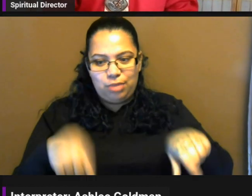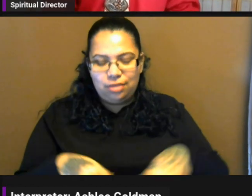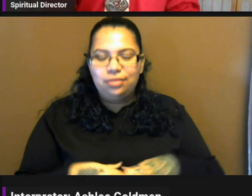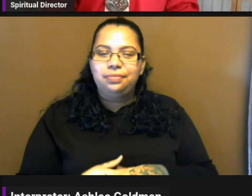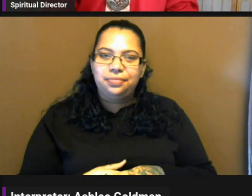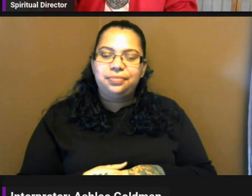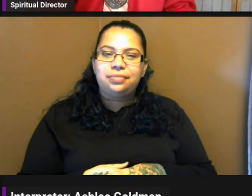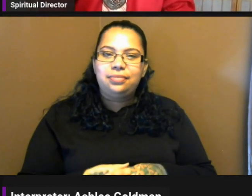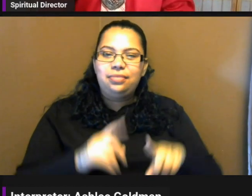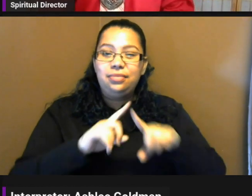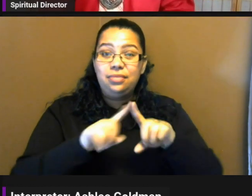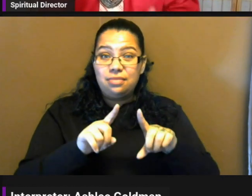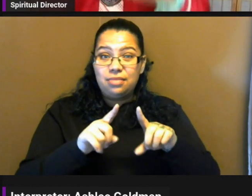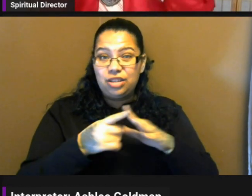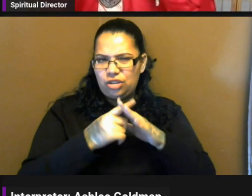But it starts with